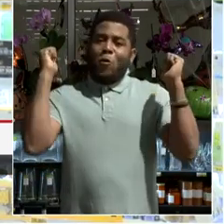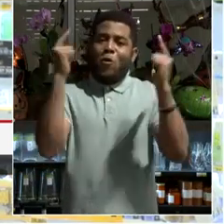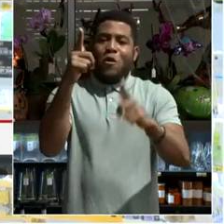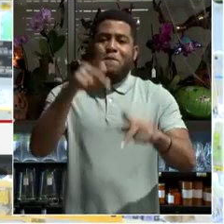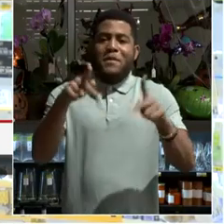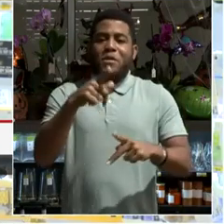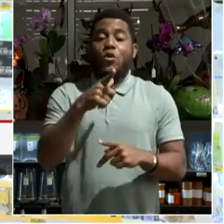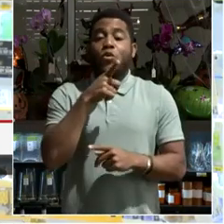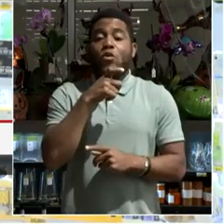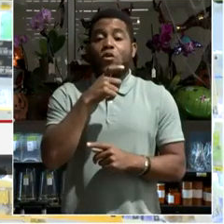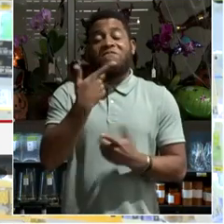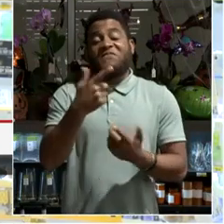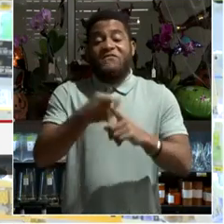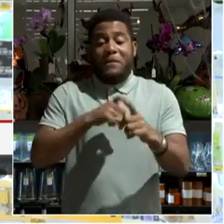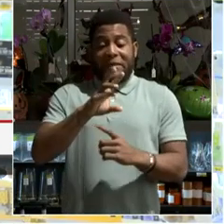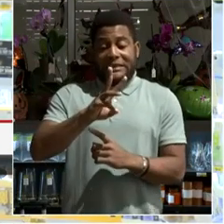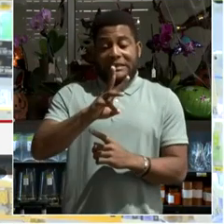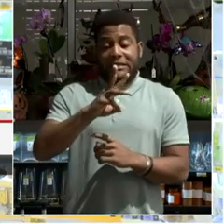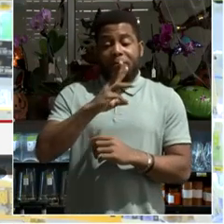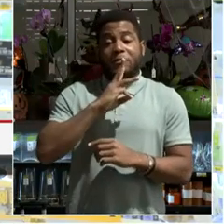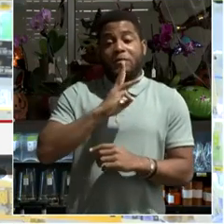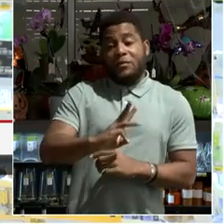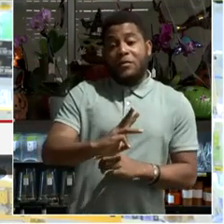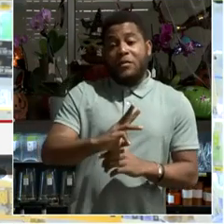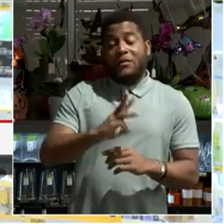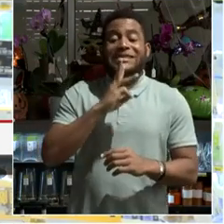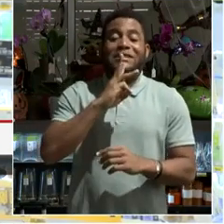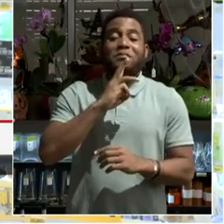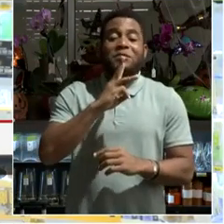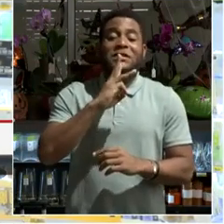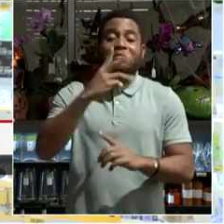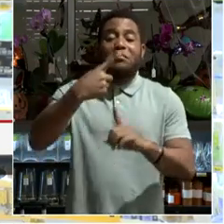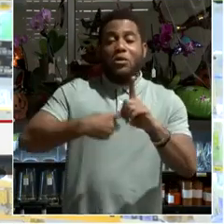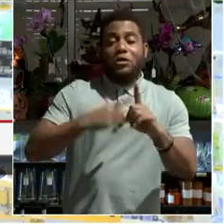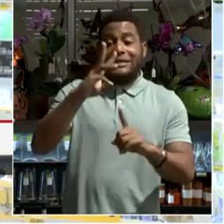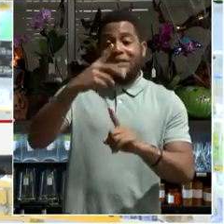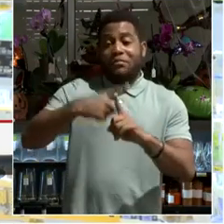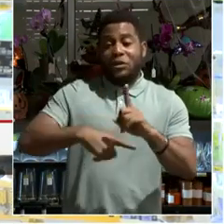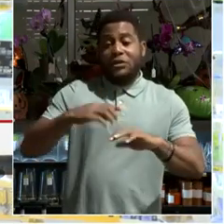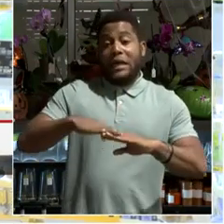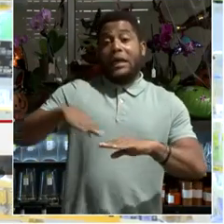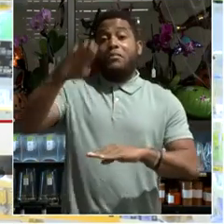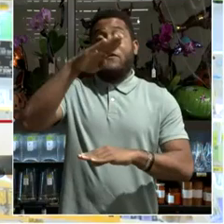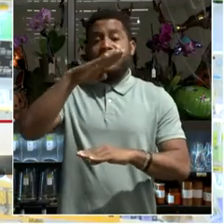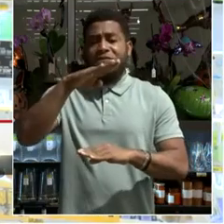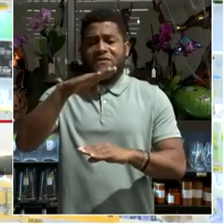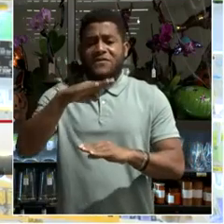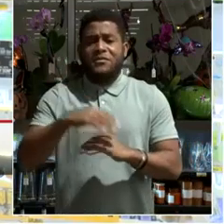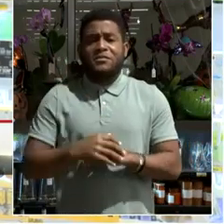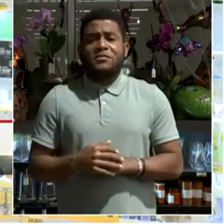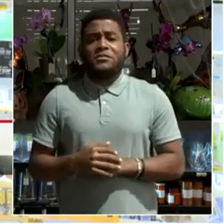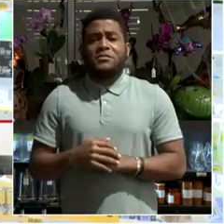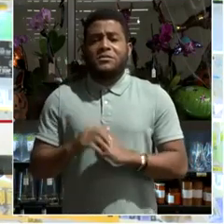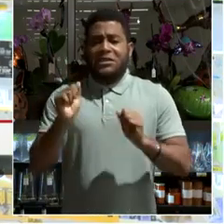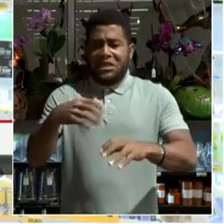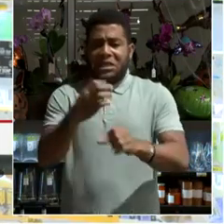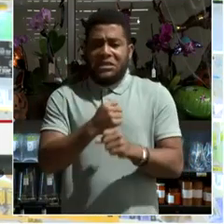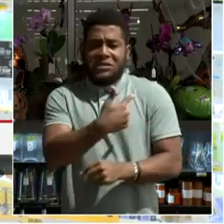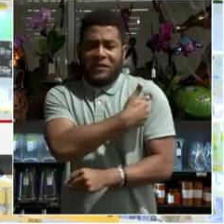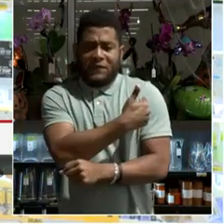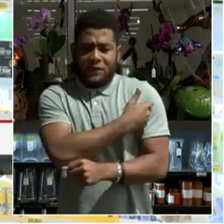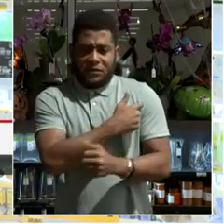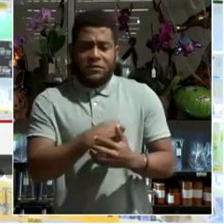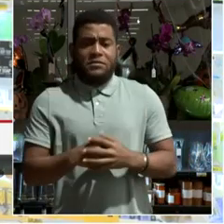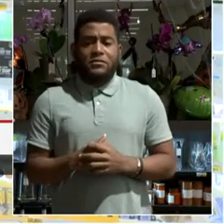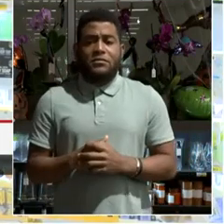older. So even the little ones who are not yet eligible for the COVID-19 vaccine can and should be getting their